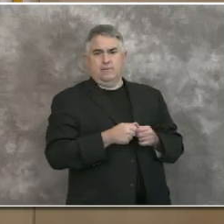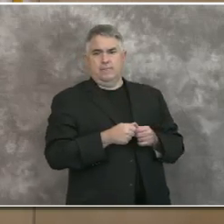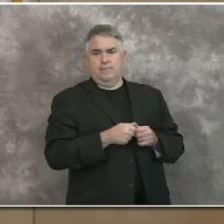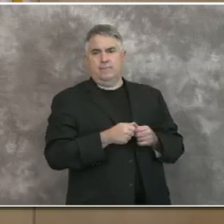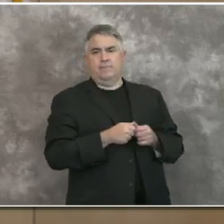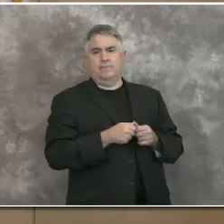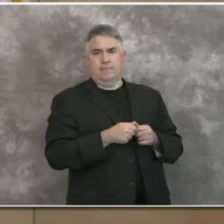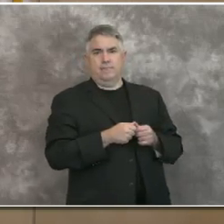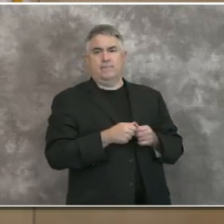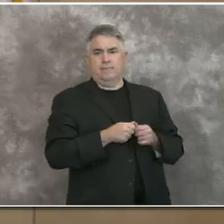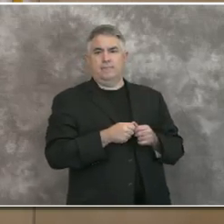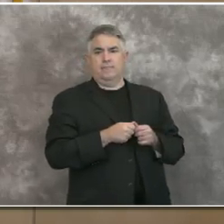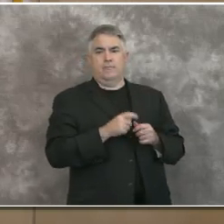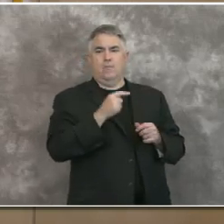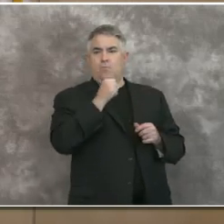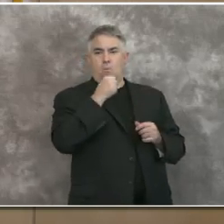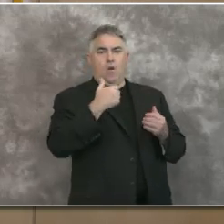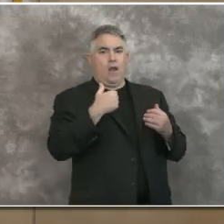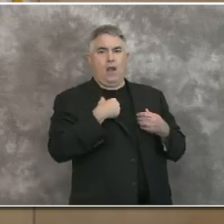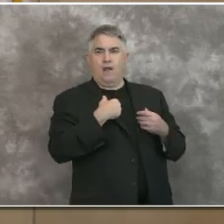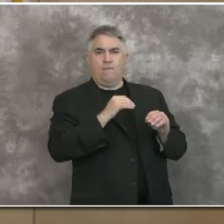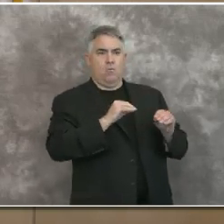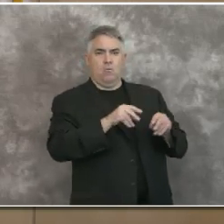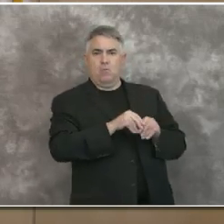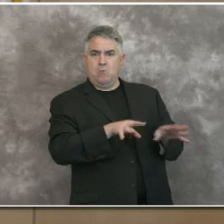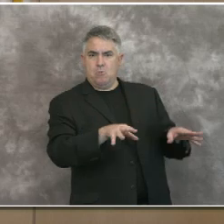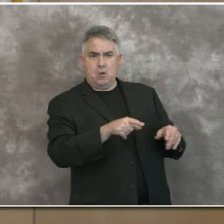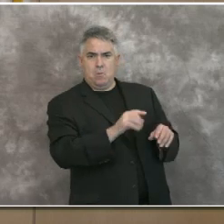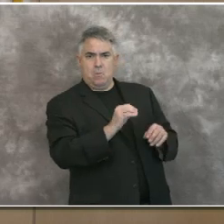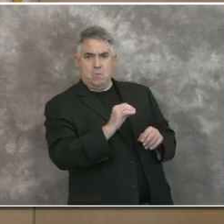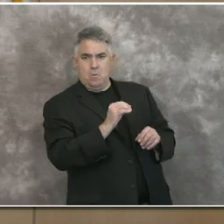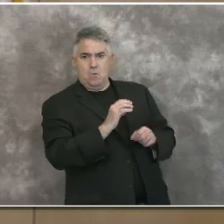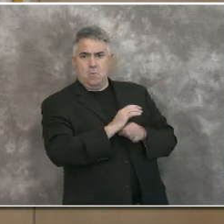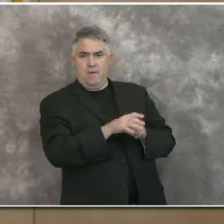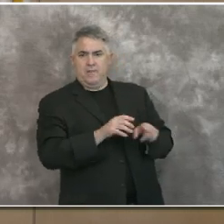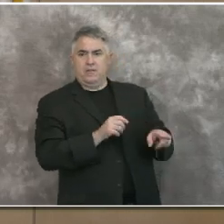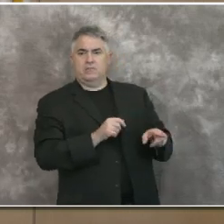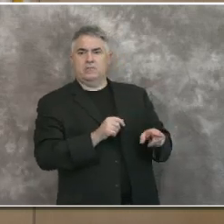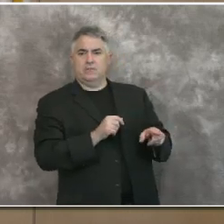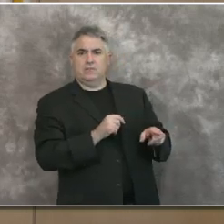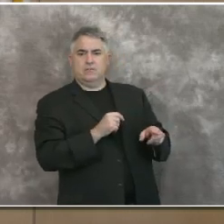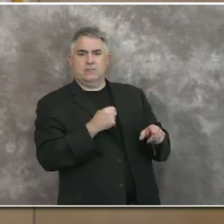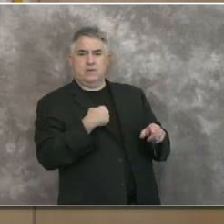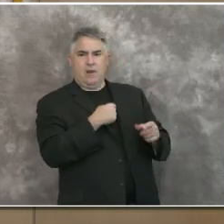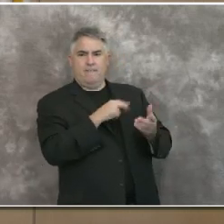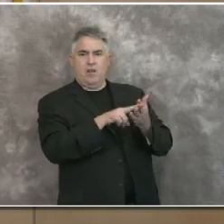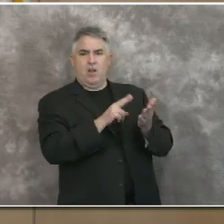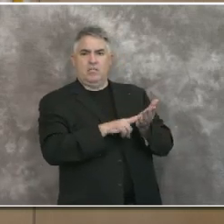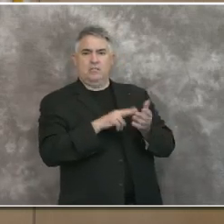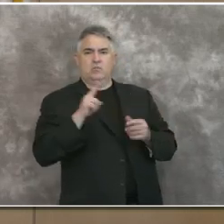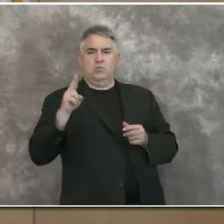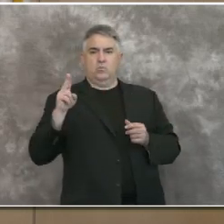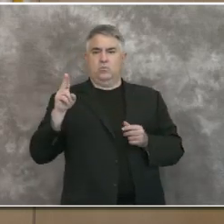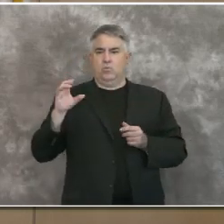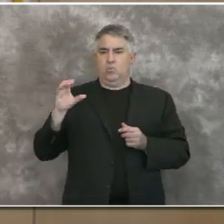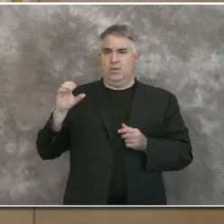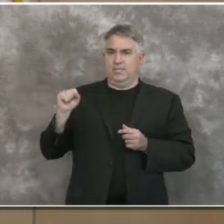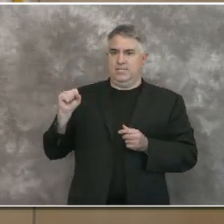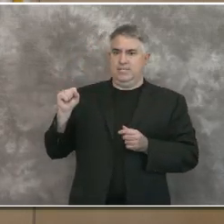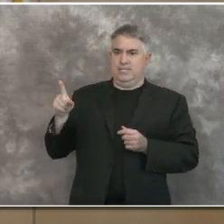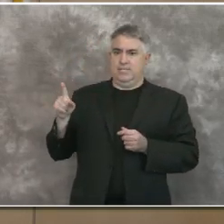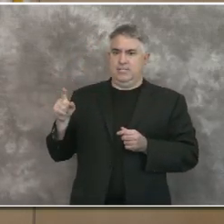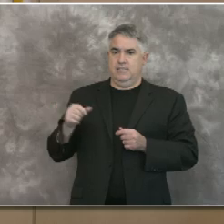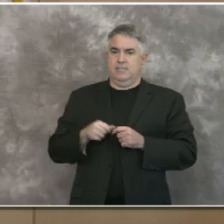have outbreaks. We also have a contract with the UCSD for them to also work with the SNFs in